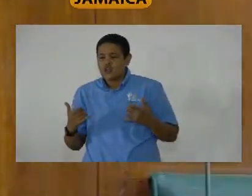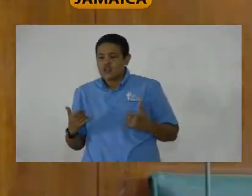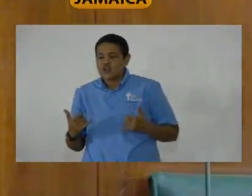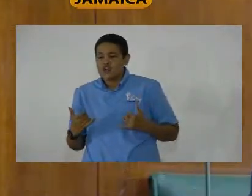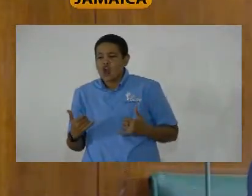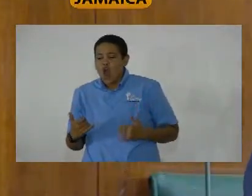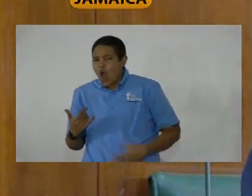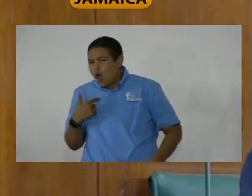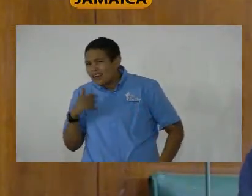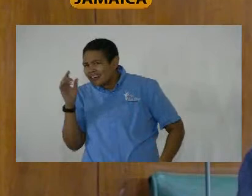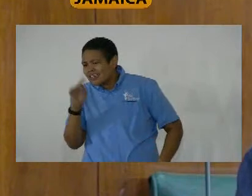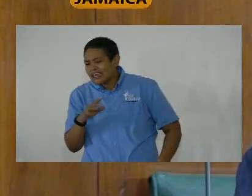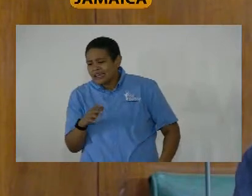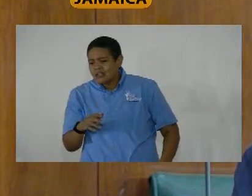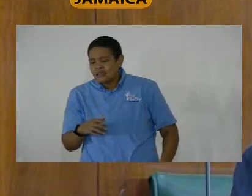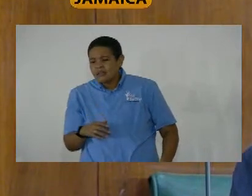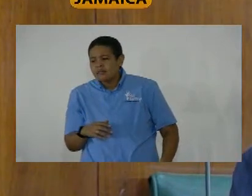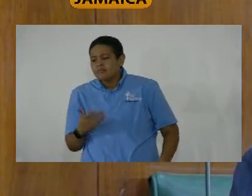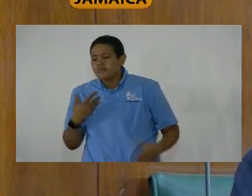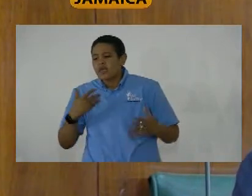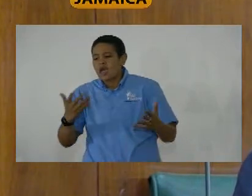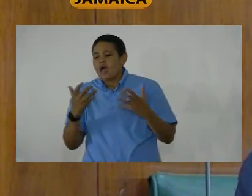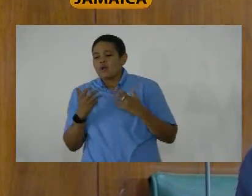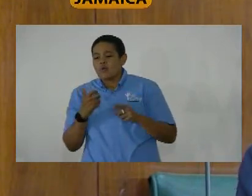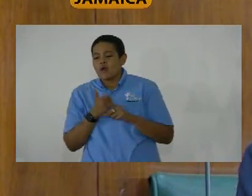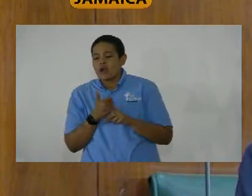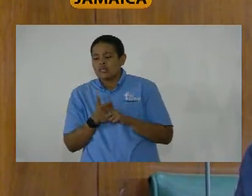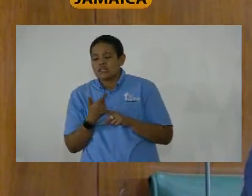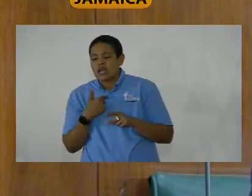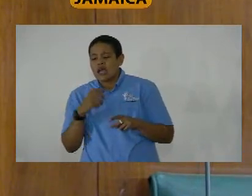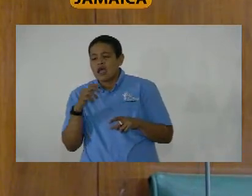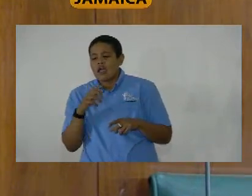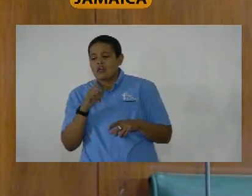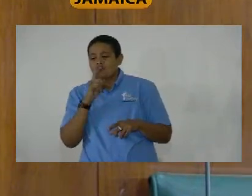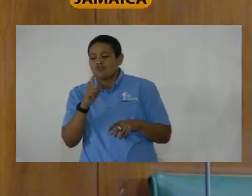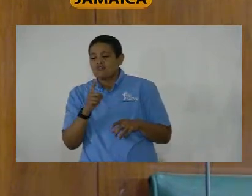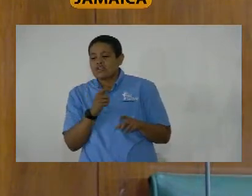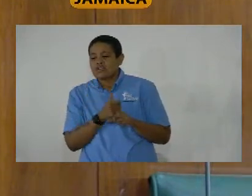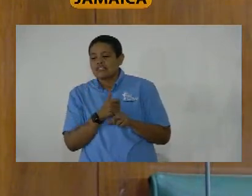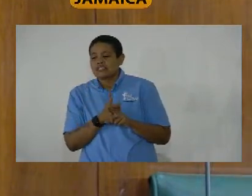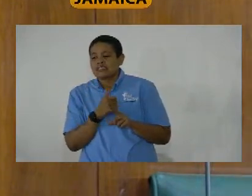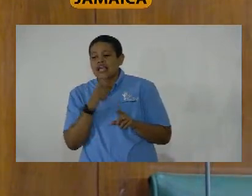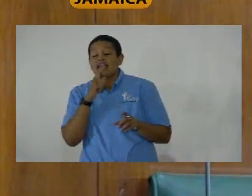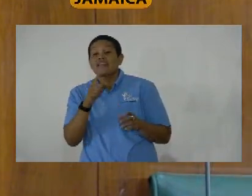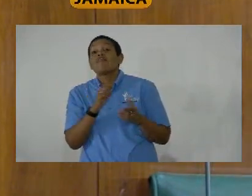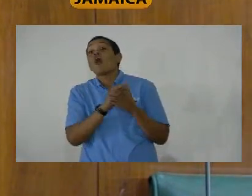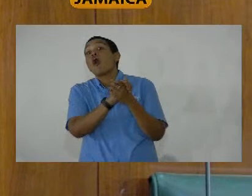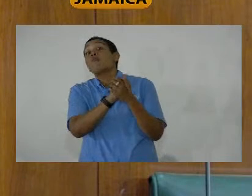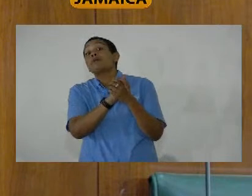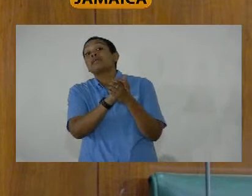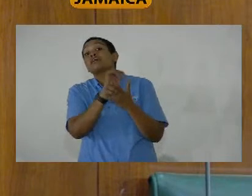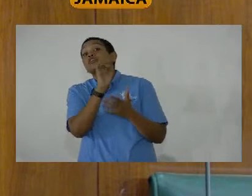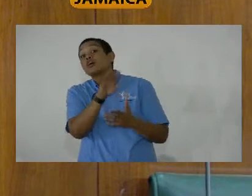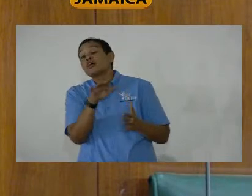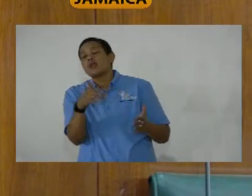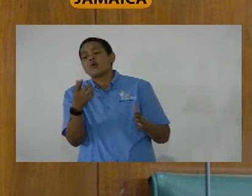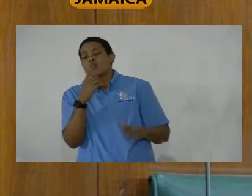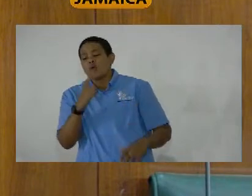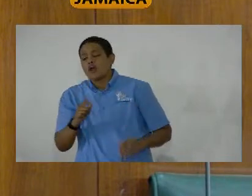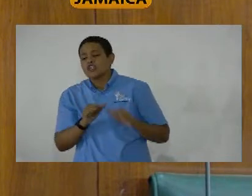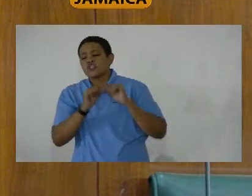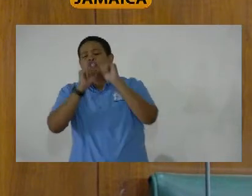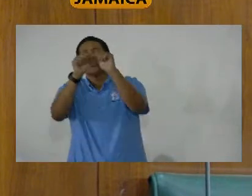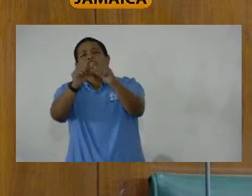Madam Speaker, I would like, and I do single out for commendation, the